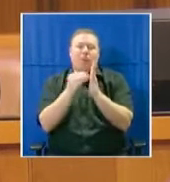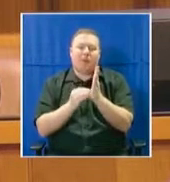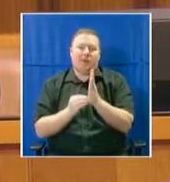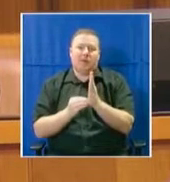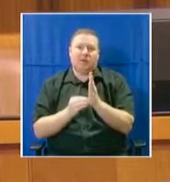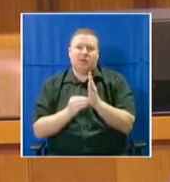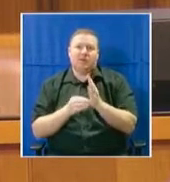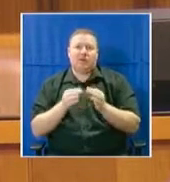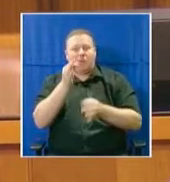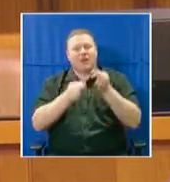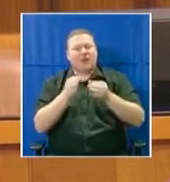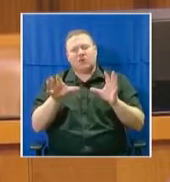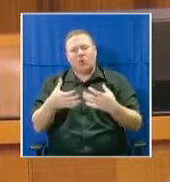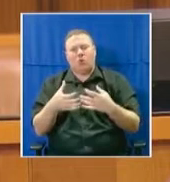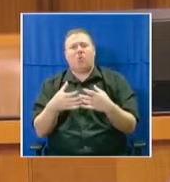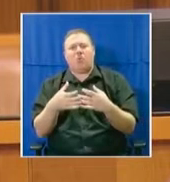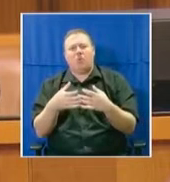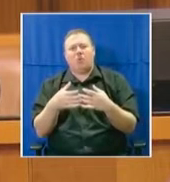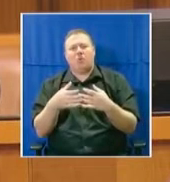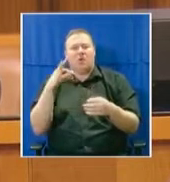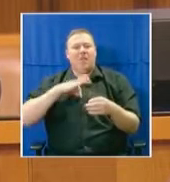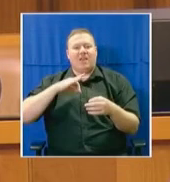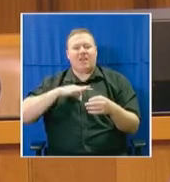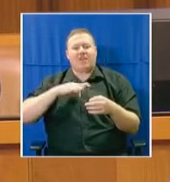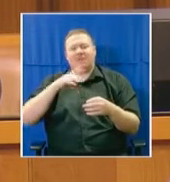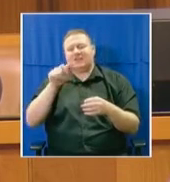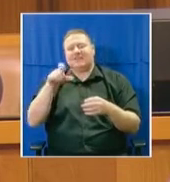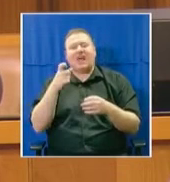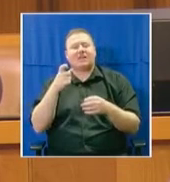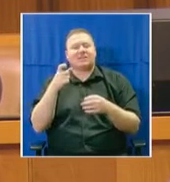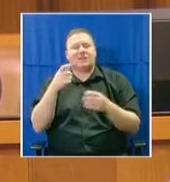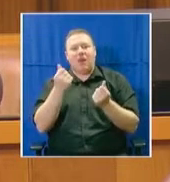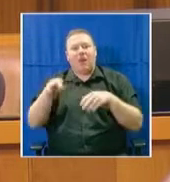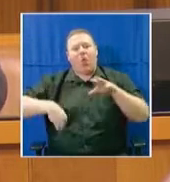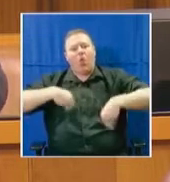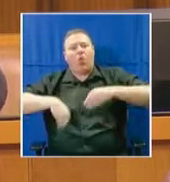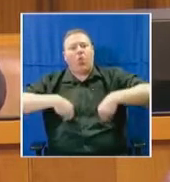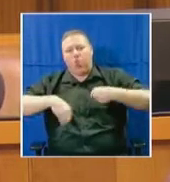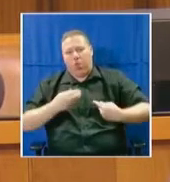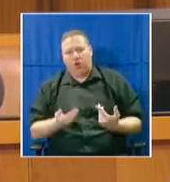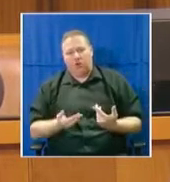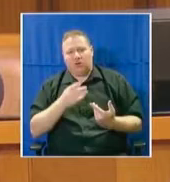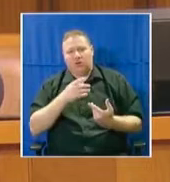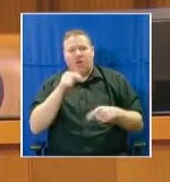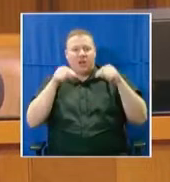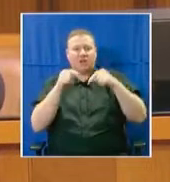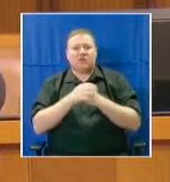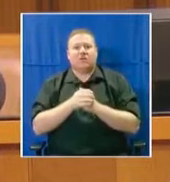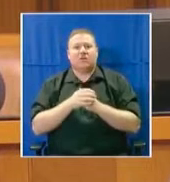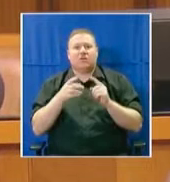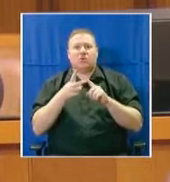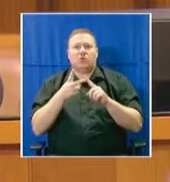of political parties and its members having benefited from the looting of taxpayers' money and the investments of poor people at VBS Mutual